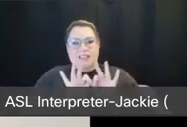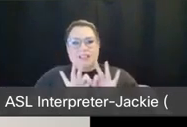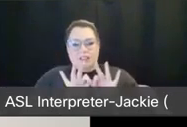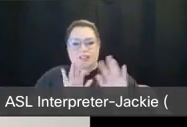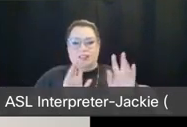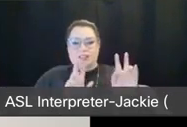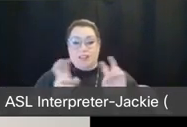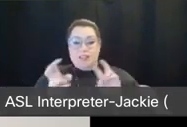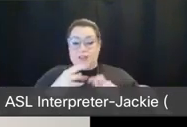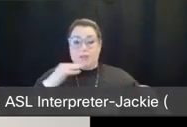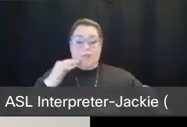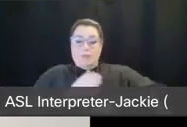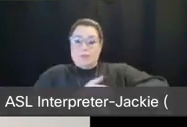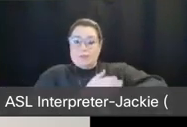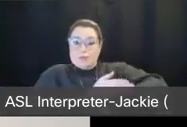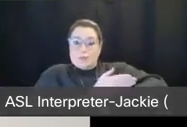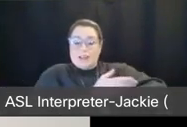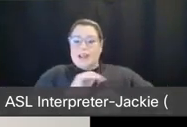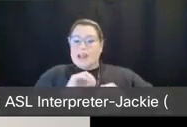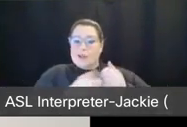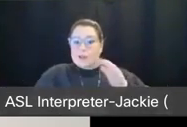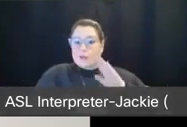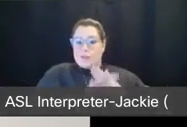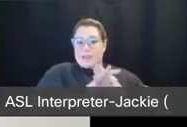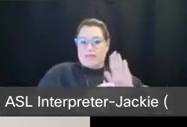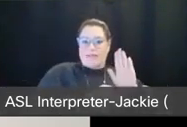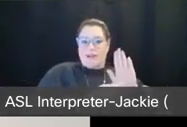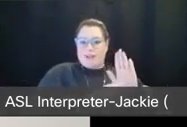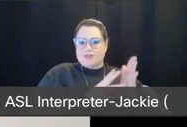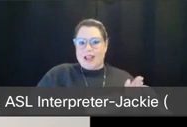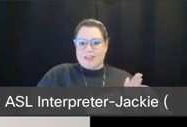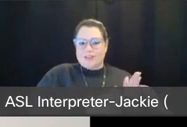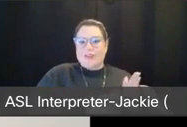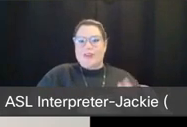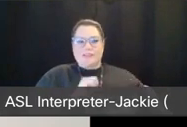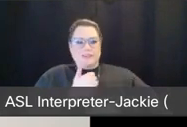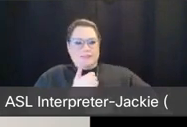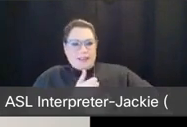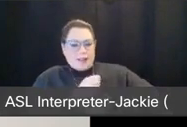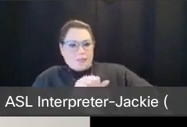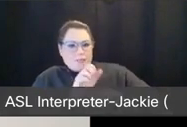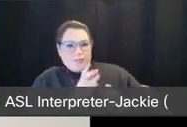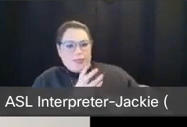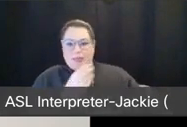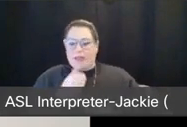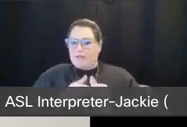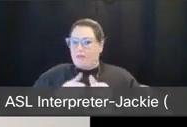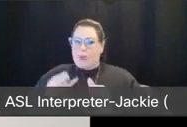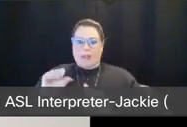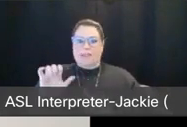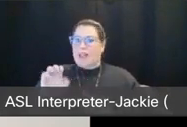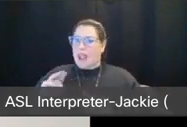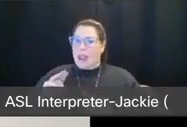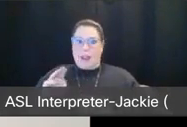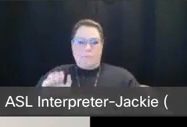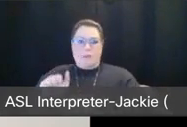your contractors, set up your project, and avoid scams. My name is Kimberly Prime, Director of Constituent Services and